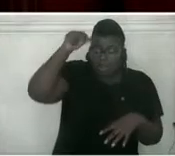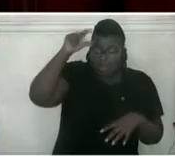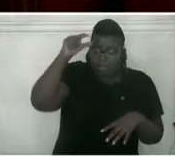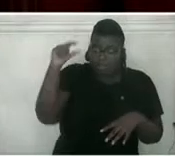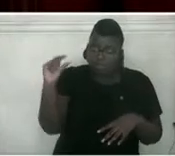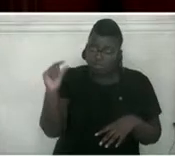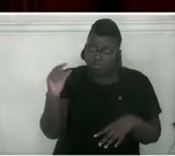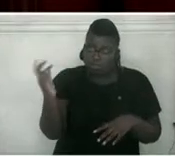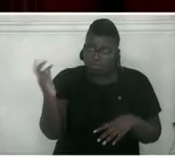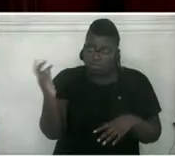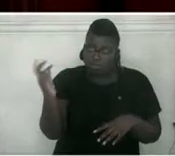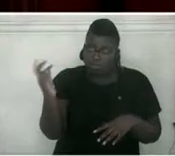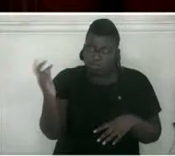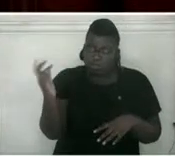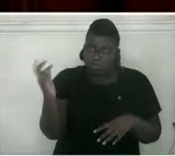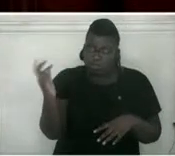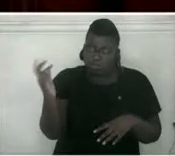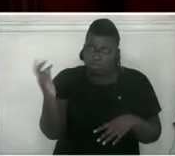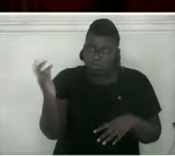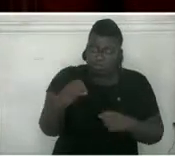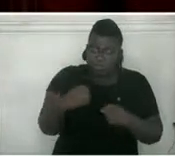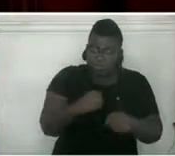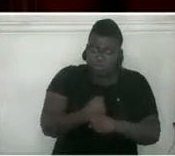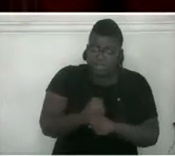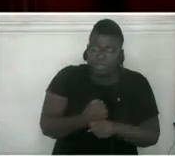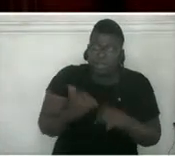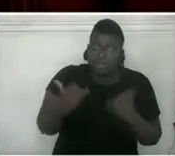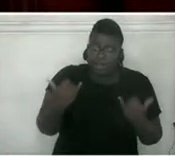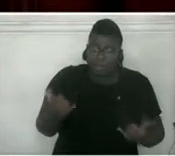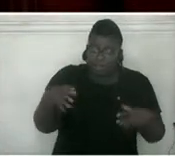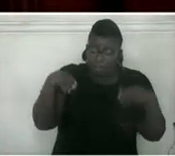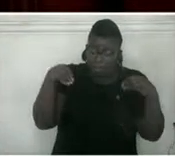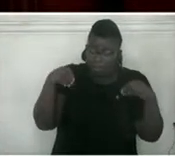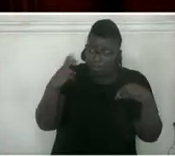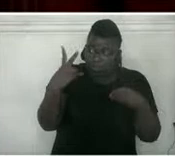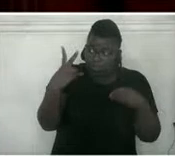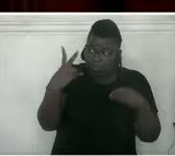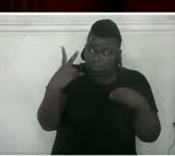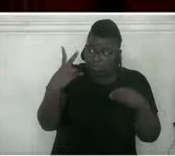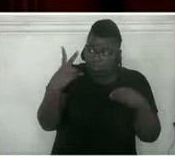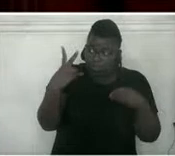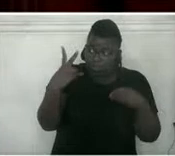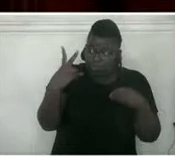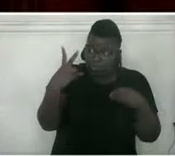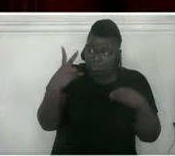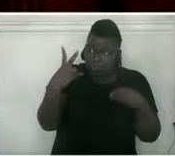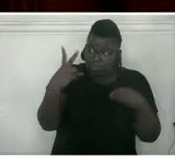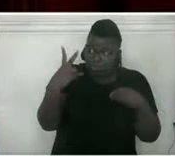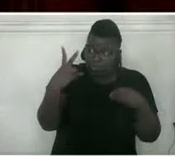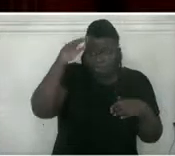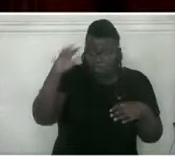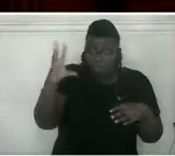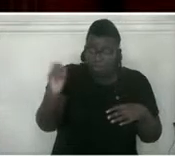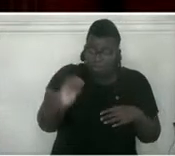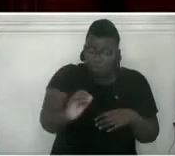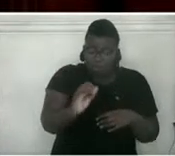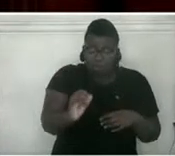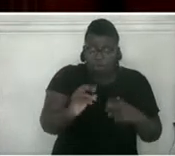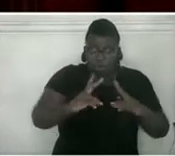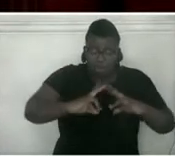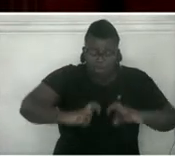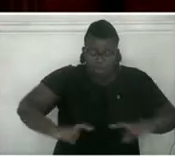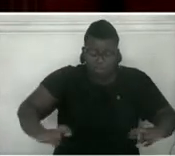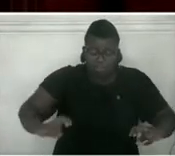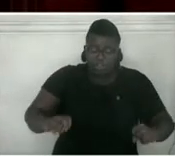year. A further 250 unemployed graduates will be placed in our research stations for